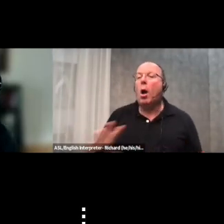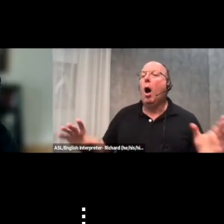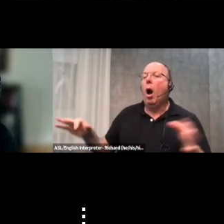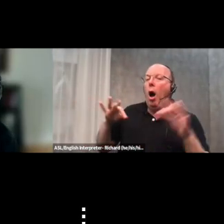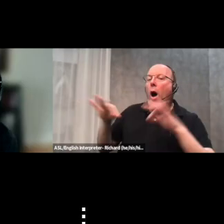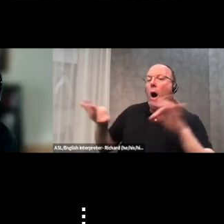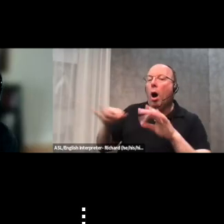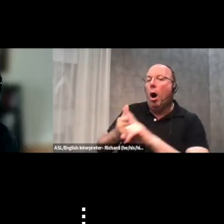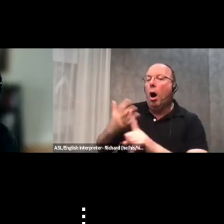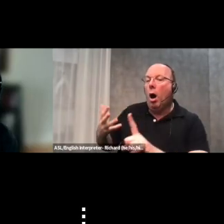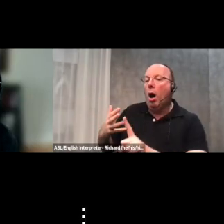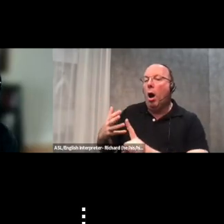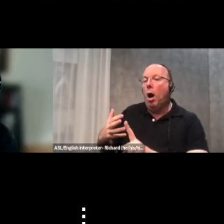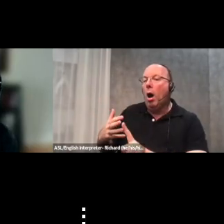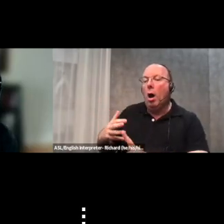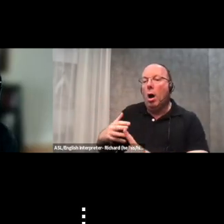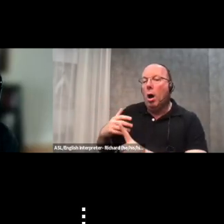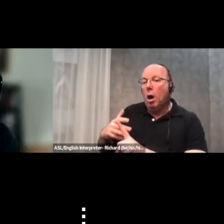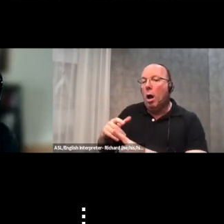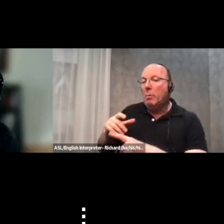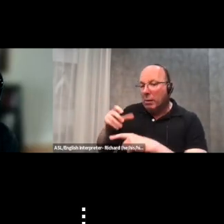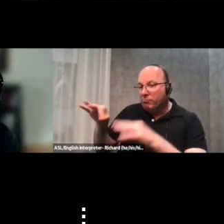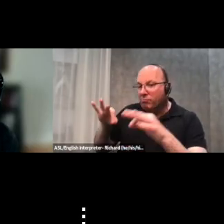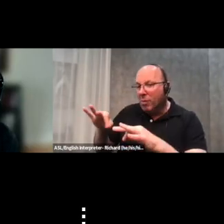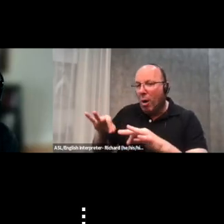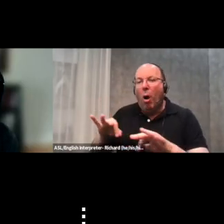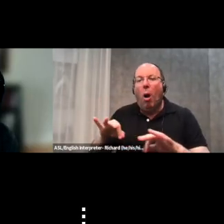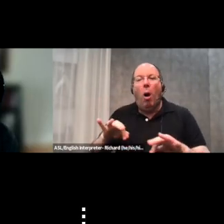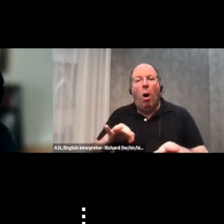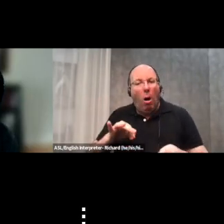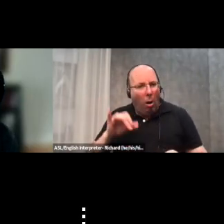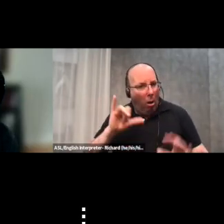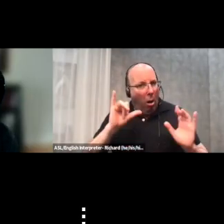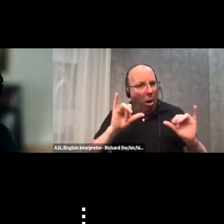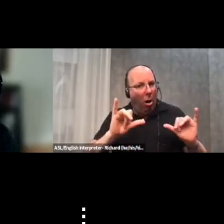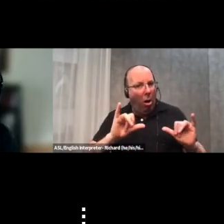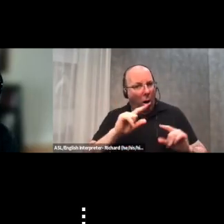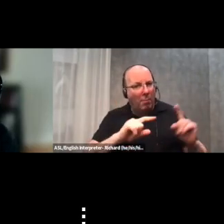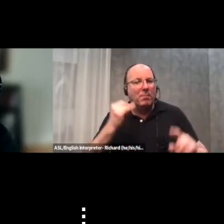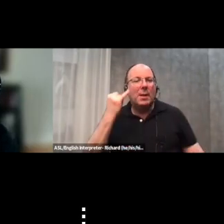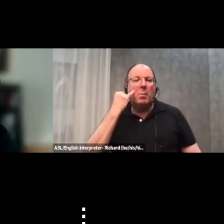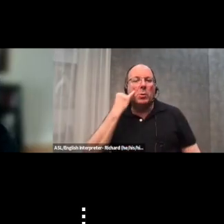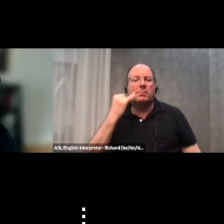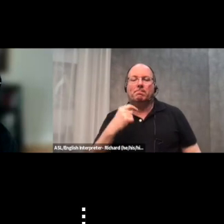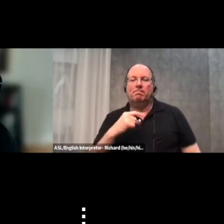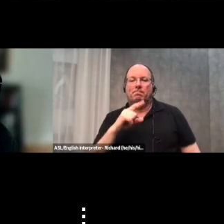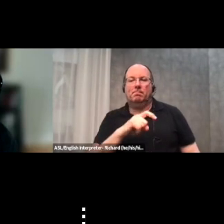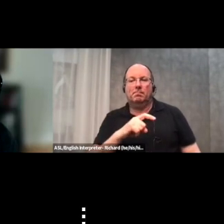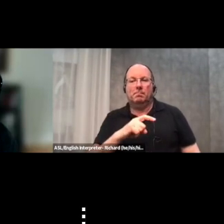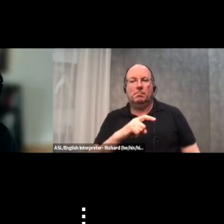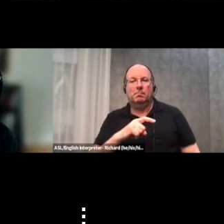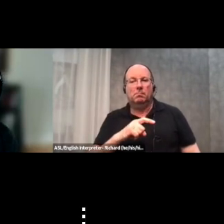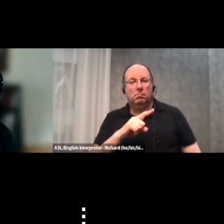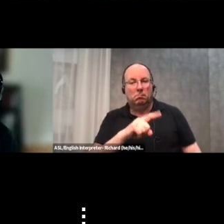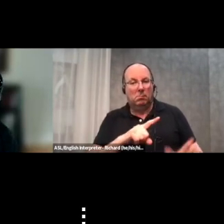information and that satiates your curiosity, great. But if you are asking questions, are you prying,